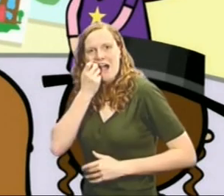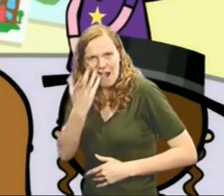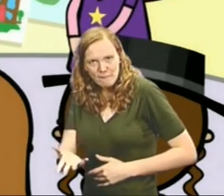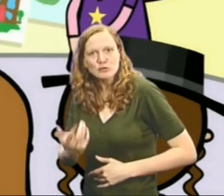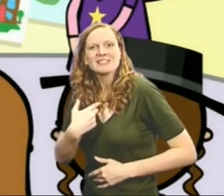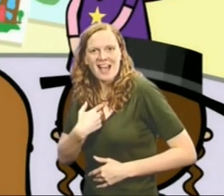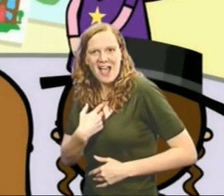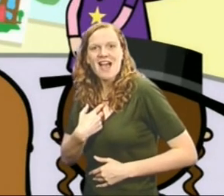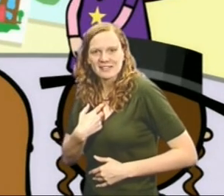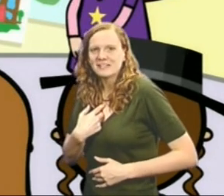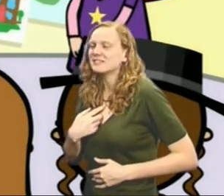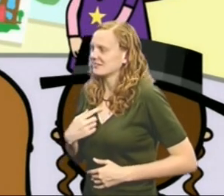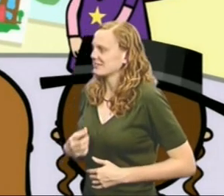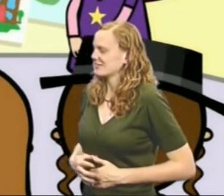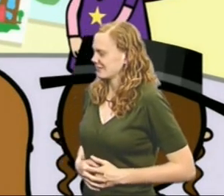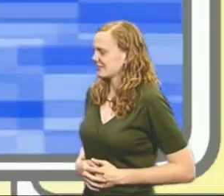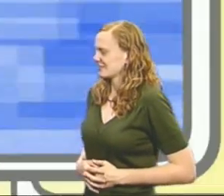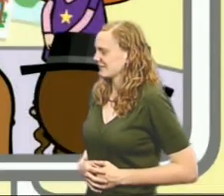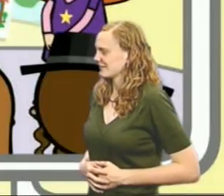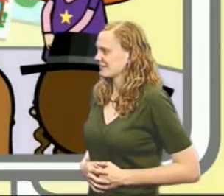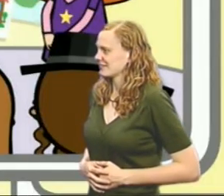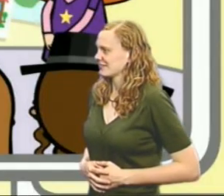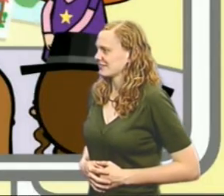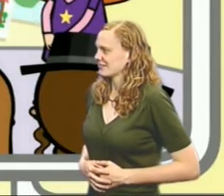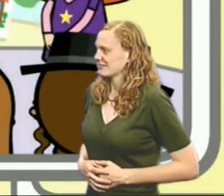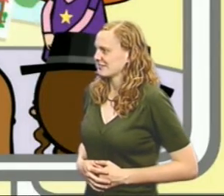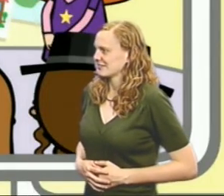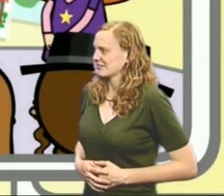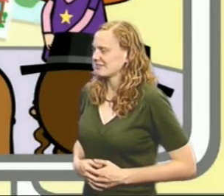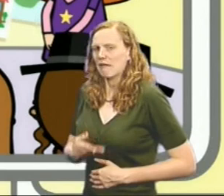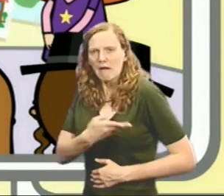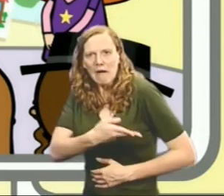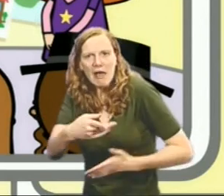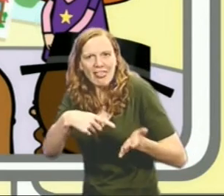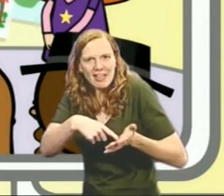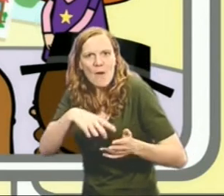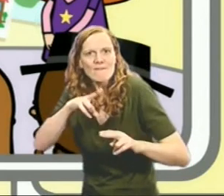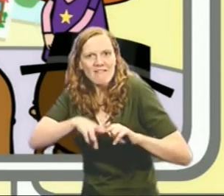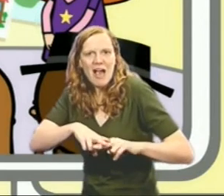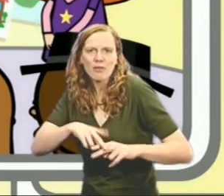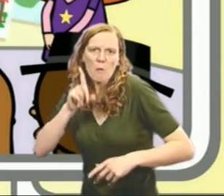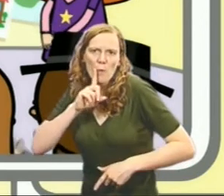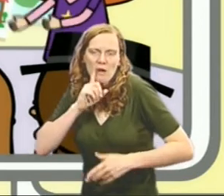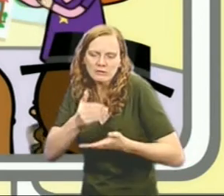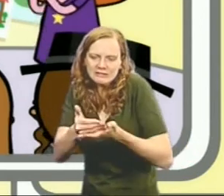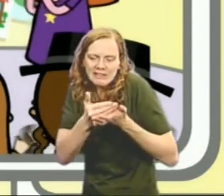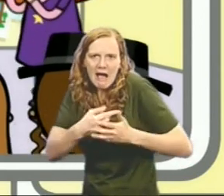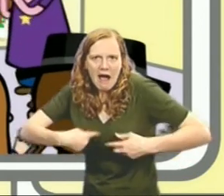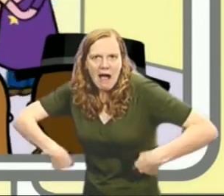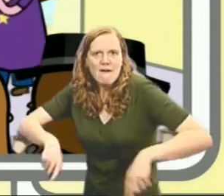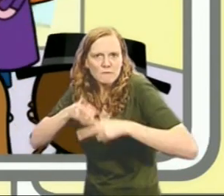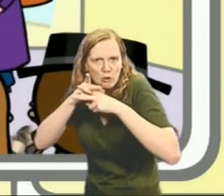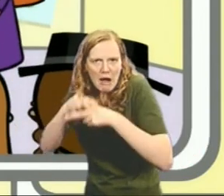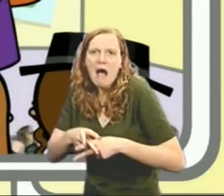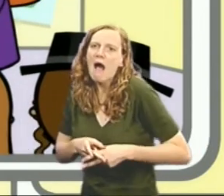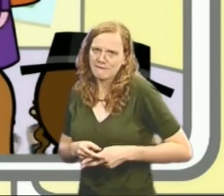I say my prayers each day at Jarm, where Theo and Faith keep us safe from harm. Well